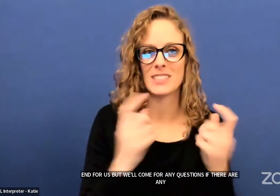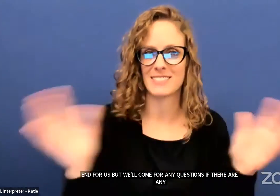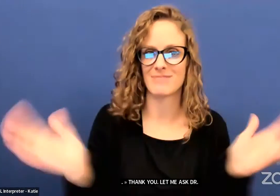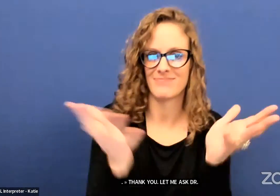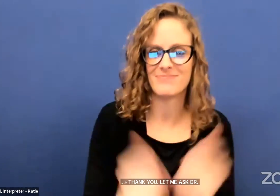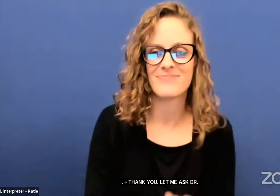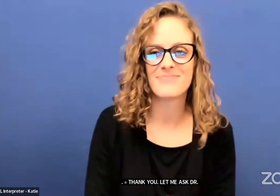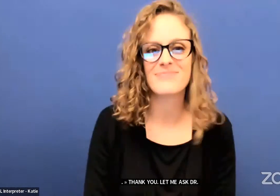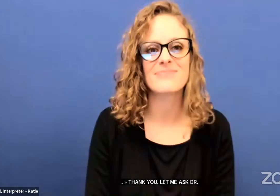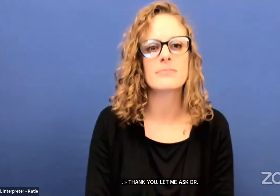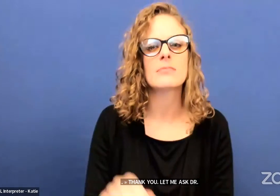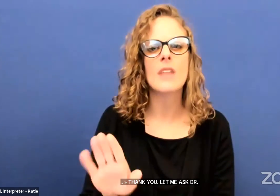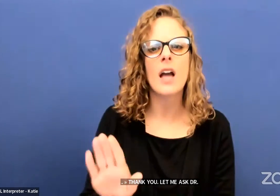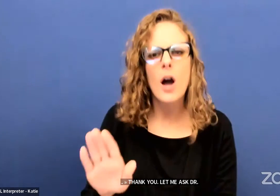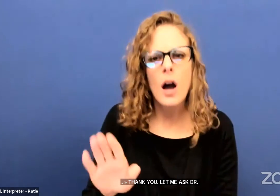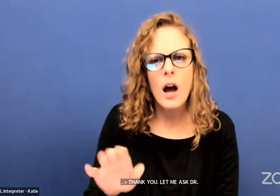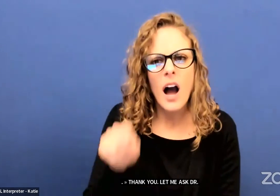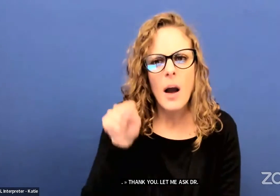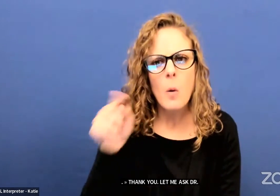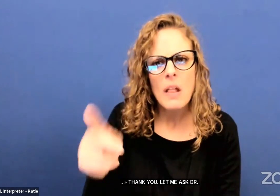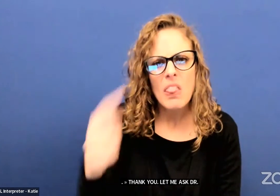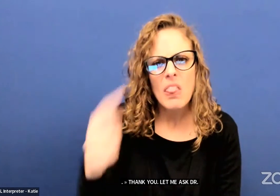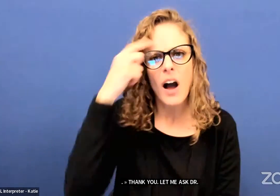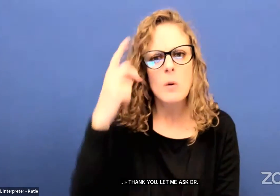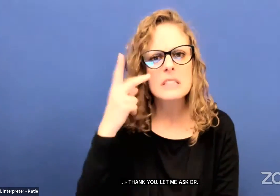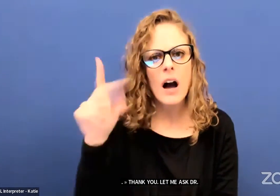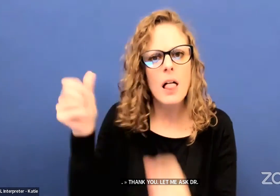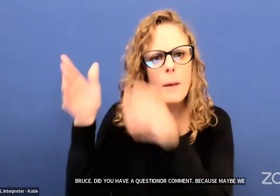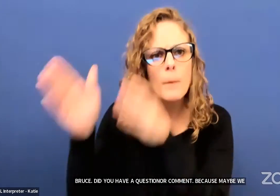thought maybe we saw your hand go up.